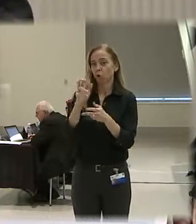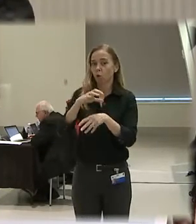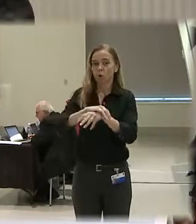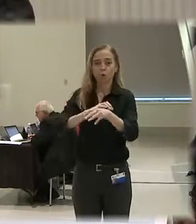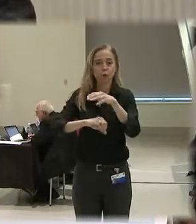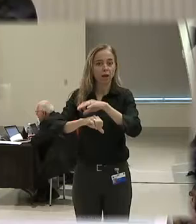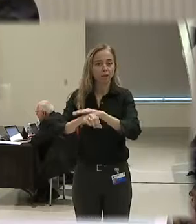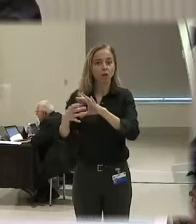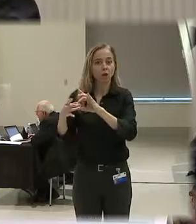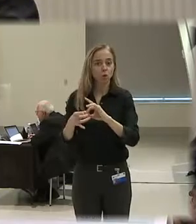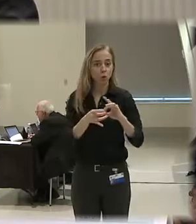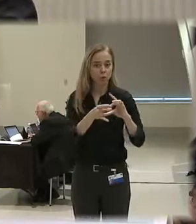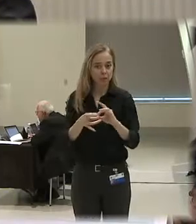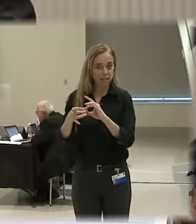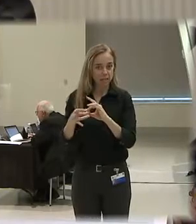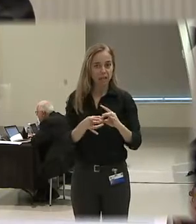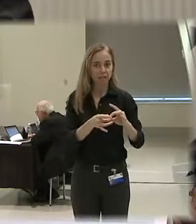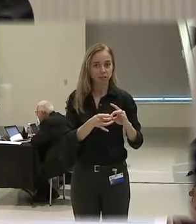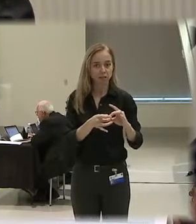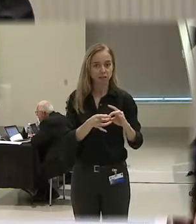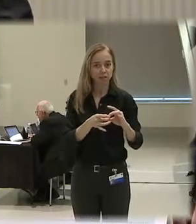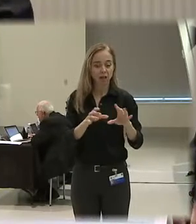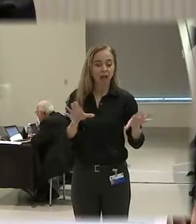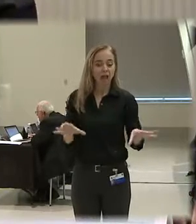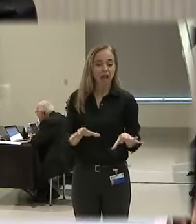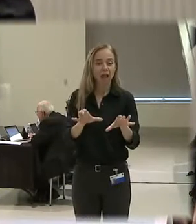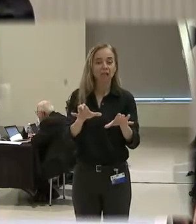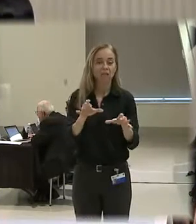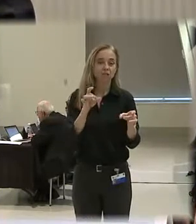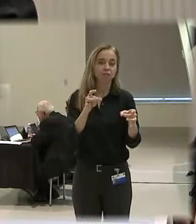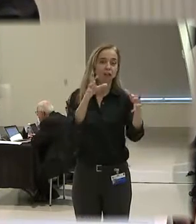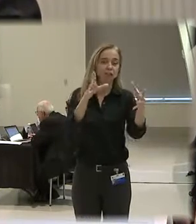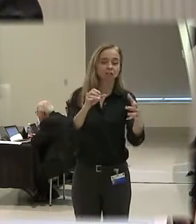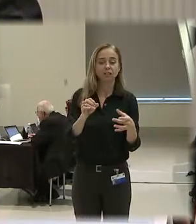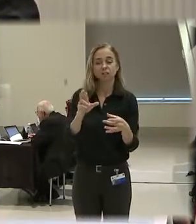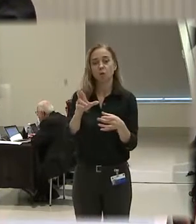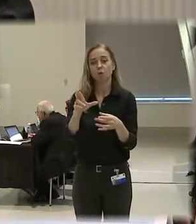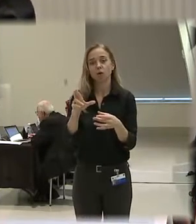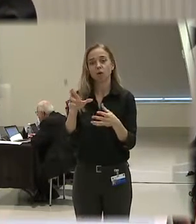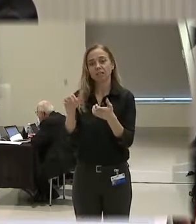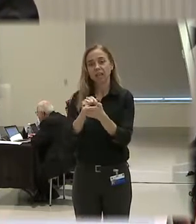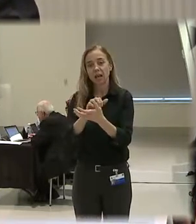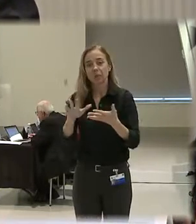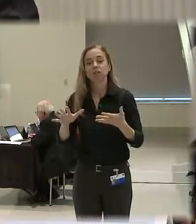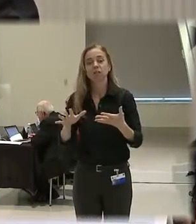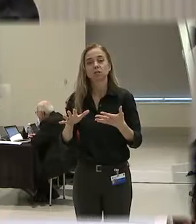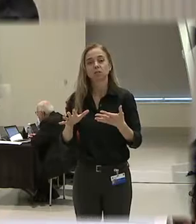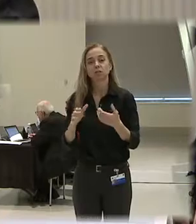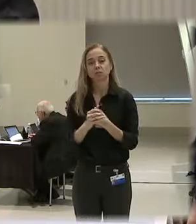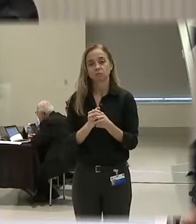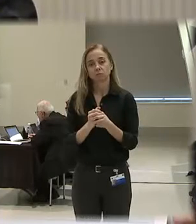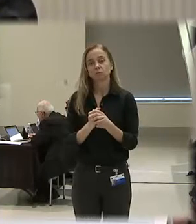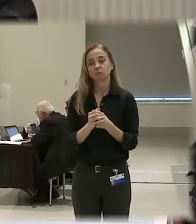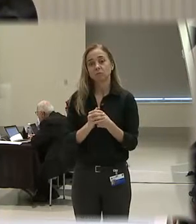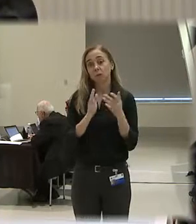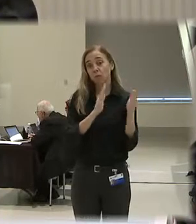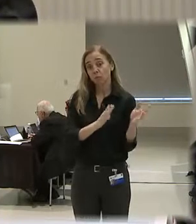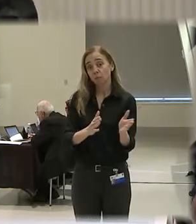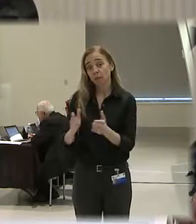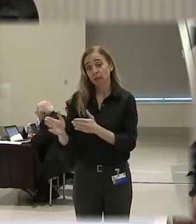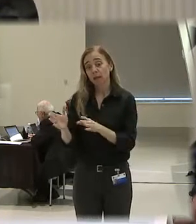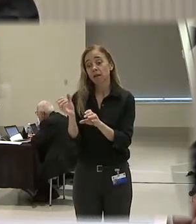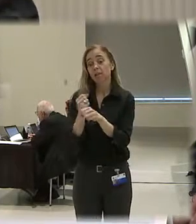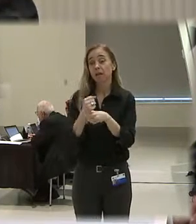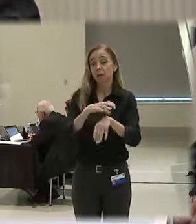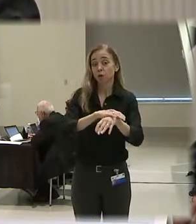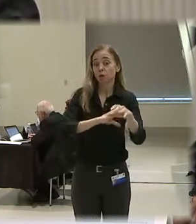They coordinate the arrests of offenders who have completed acts of vandalism or violence. And as a practice, the plan is to make